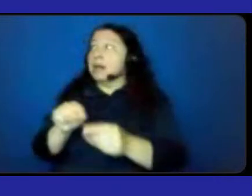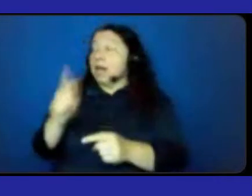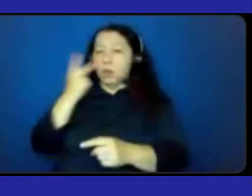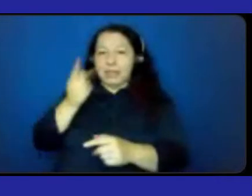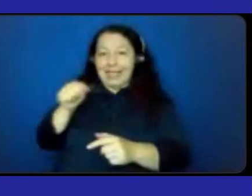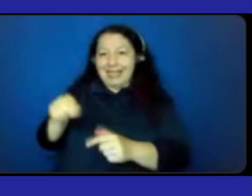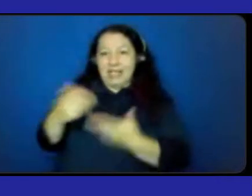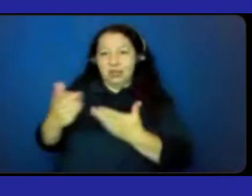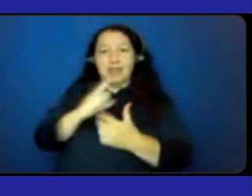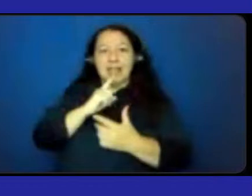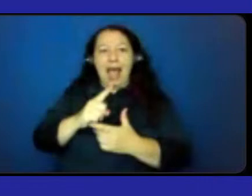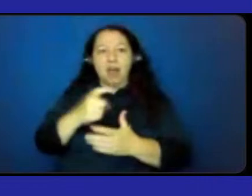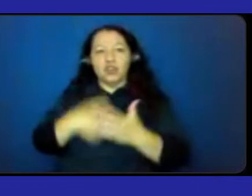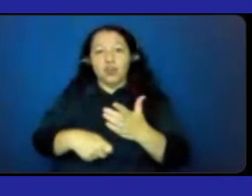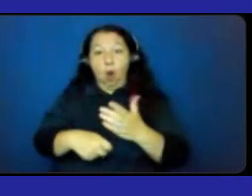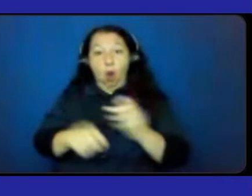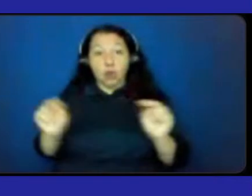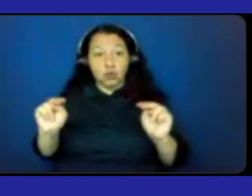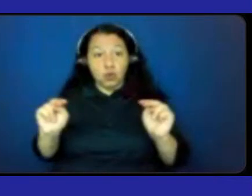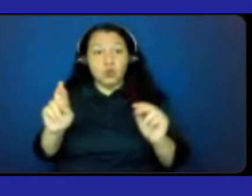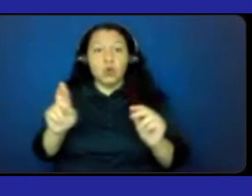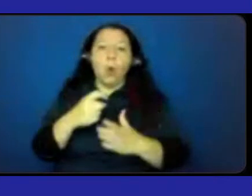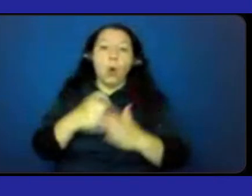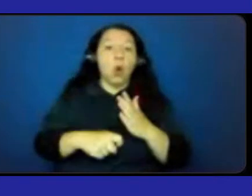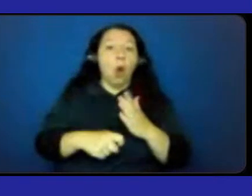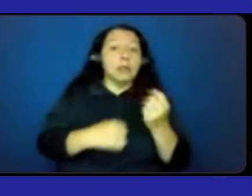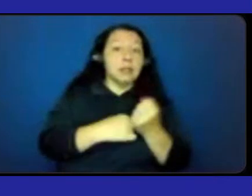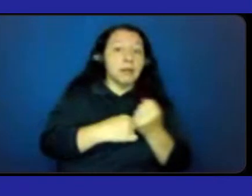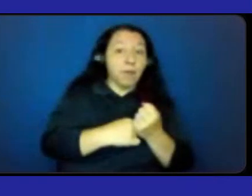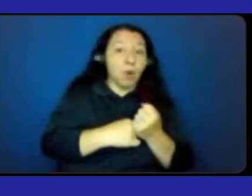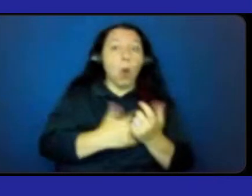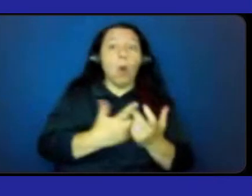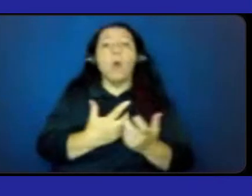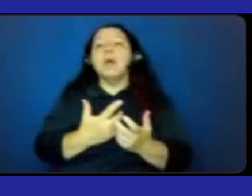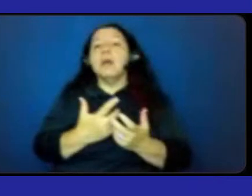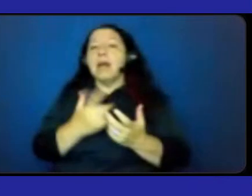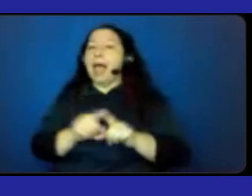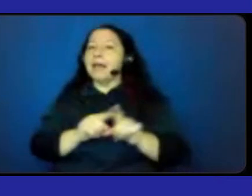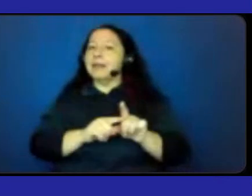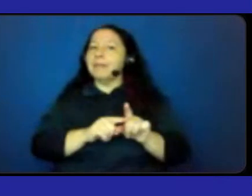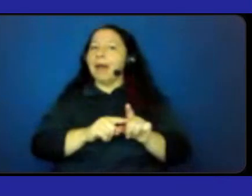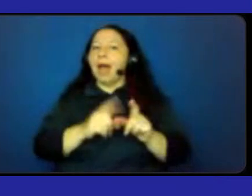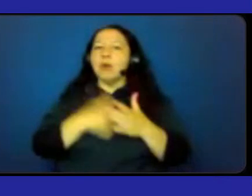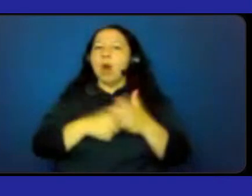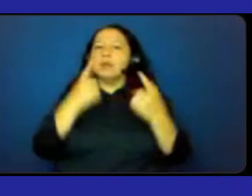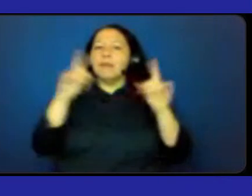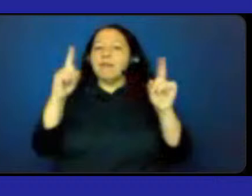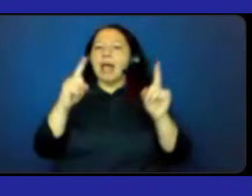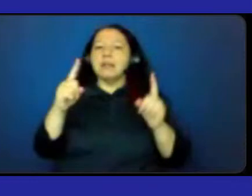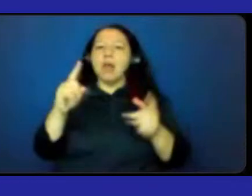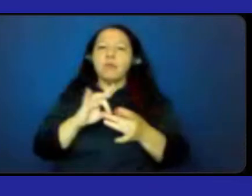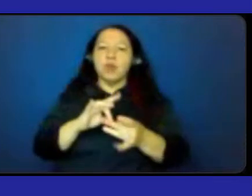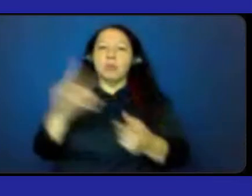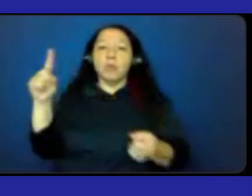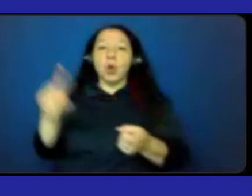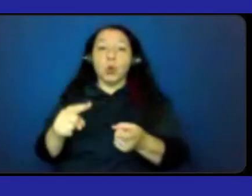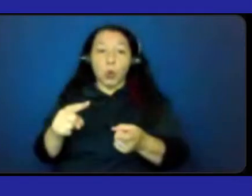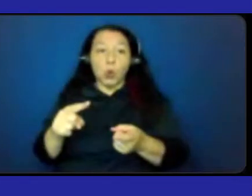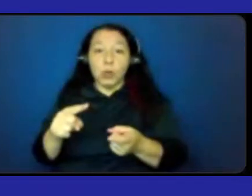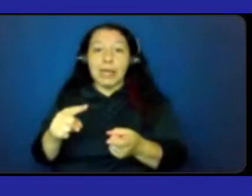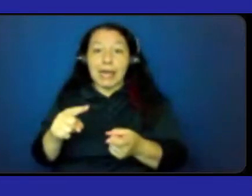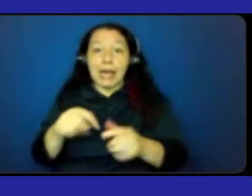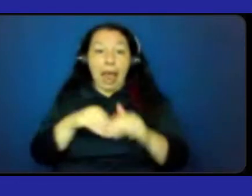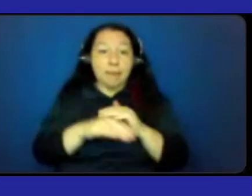cost neutral or actually cost favorable, as well as cost effective in terms of reducing admissions and ER visits for